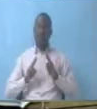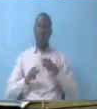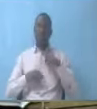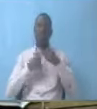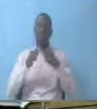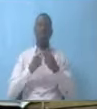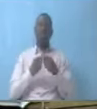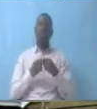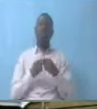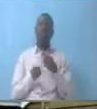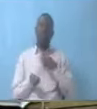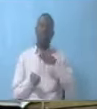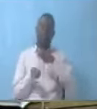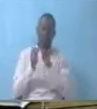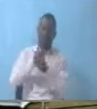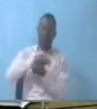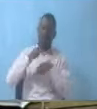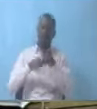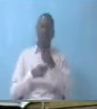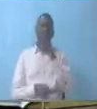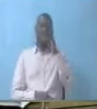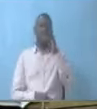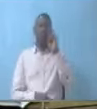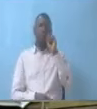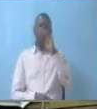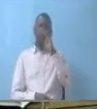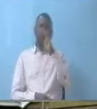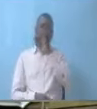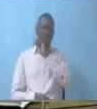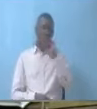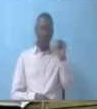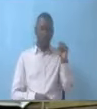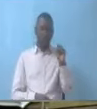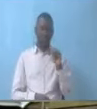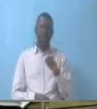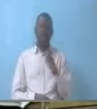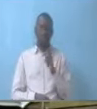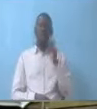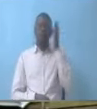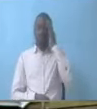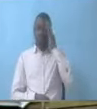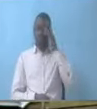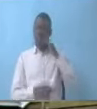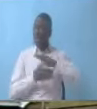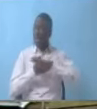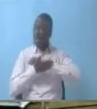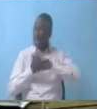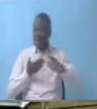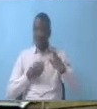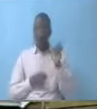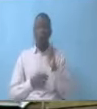ni roxande nak degree bobu. So I very much know what you are talking about. Amna bu bax li ngay wax.